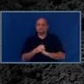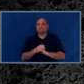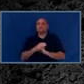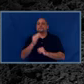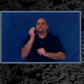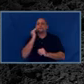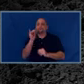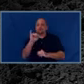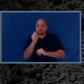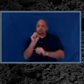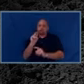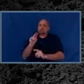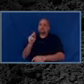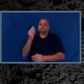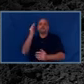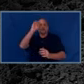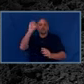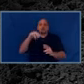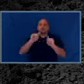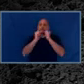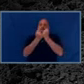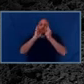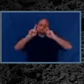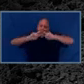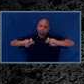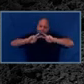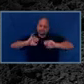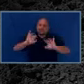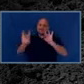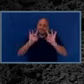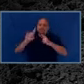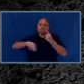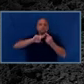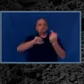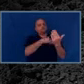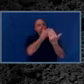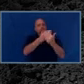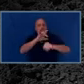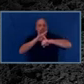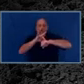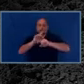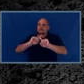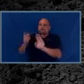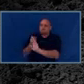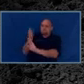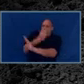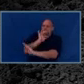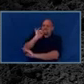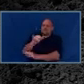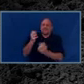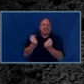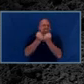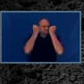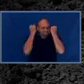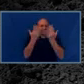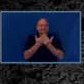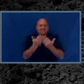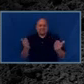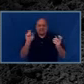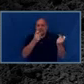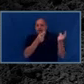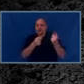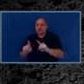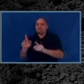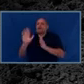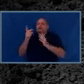sample once it's delivered to Earth, but before then, there is still a ton that has to happen. Can you explain how the sample will be handled